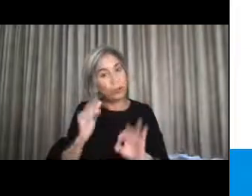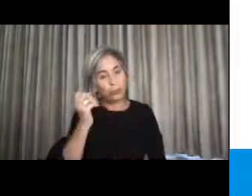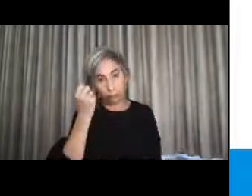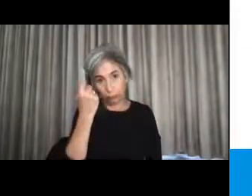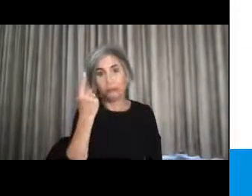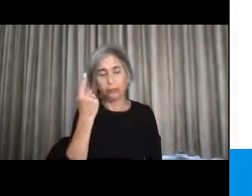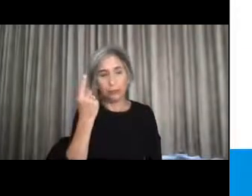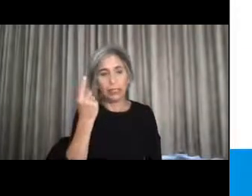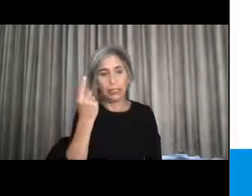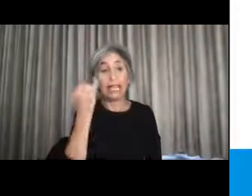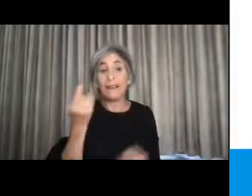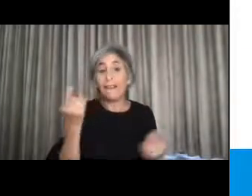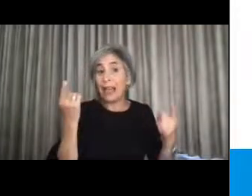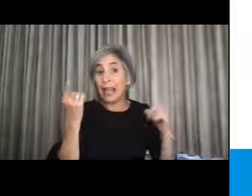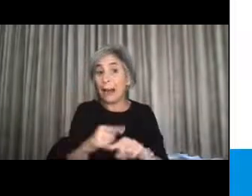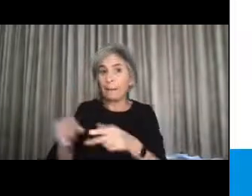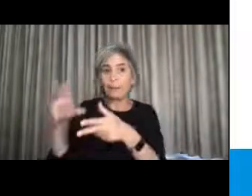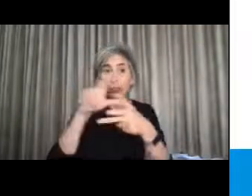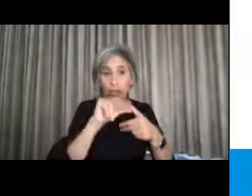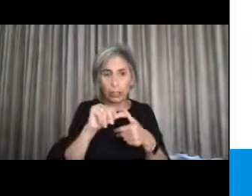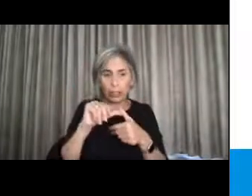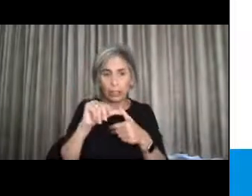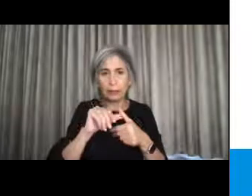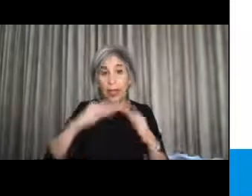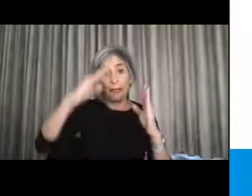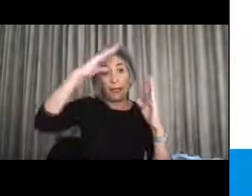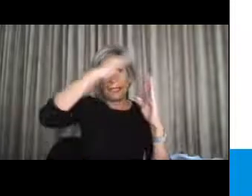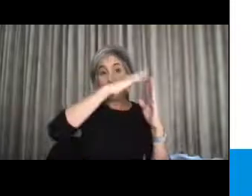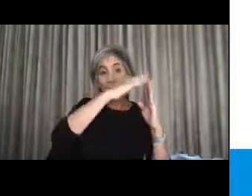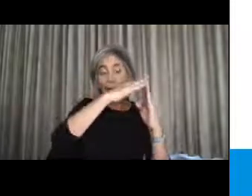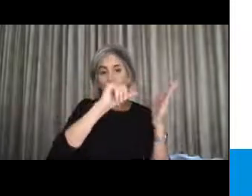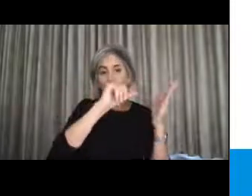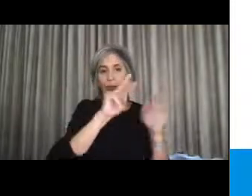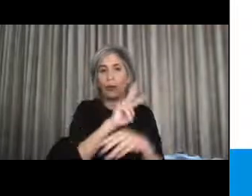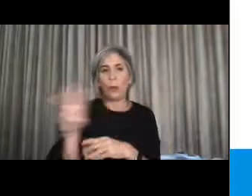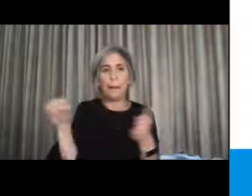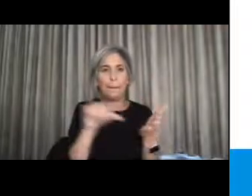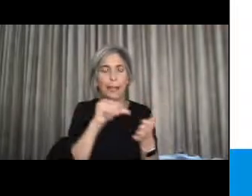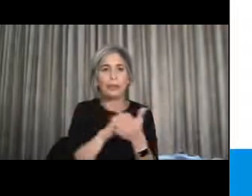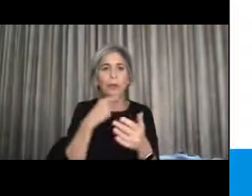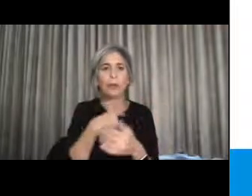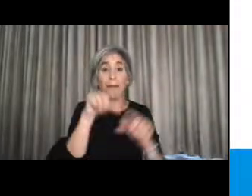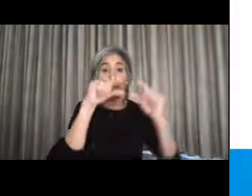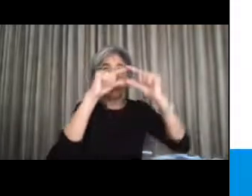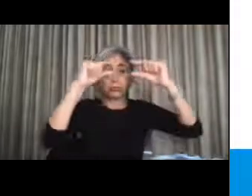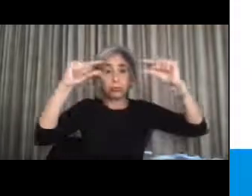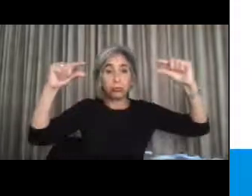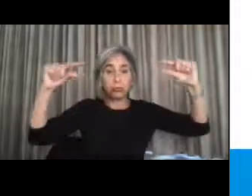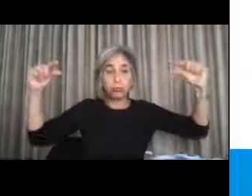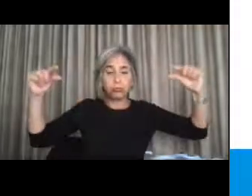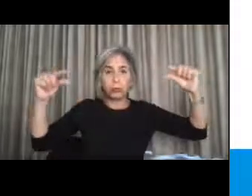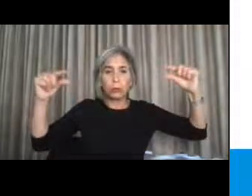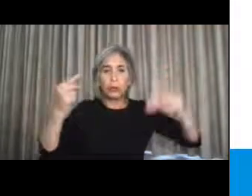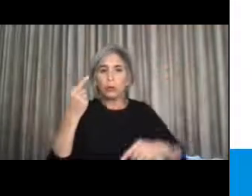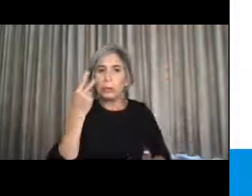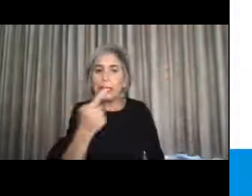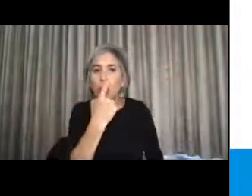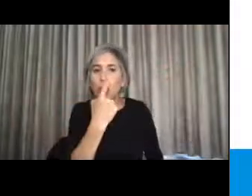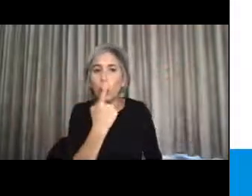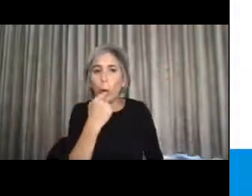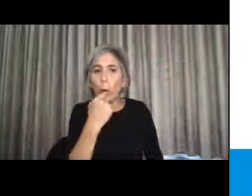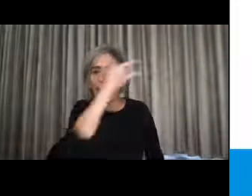event of a storm, at the top of the web page, we have the ability to place an alert bar, which you will see in the slide. It's a red bar